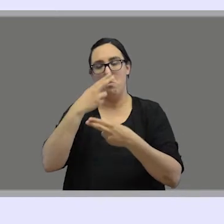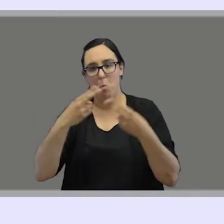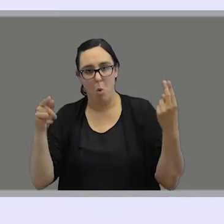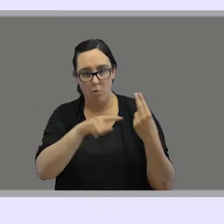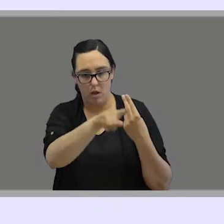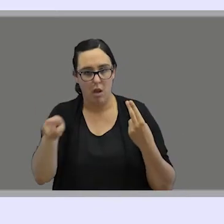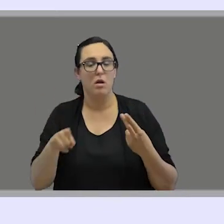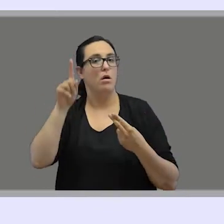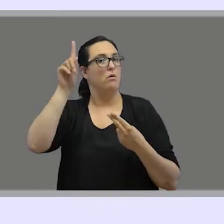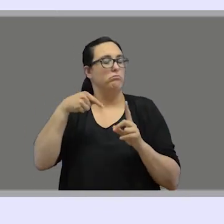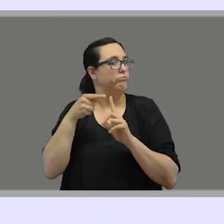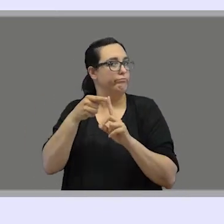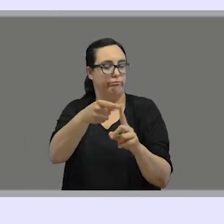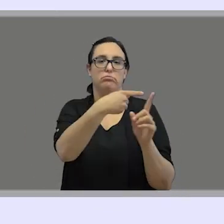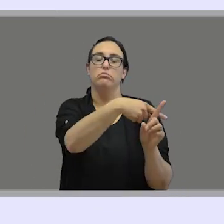are designed for.